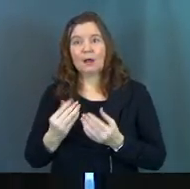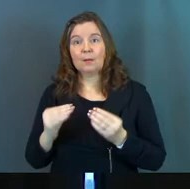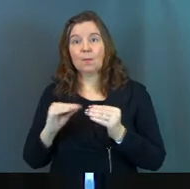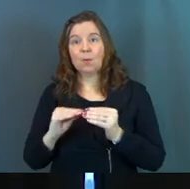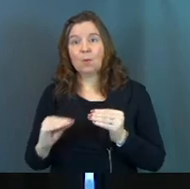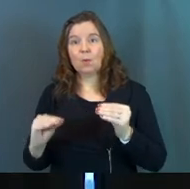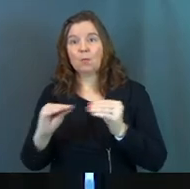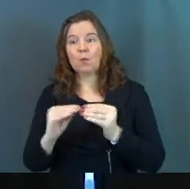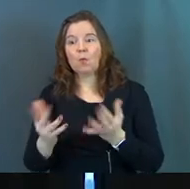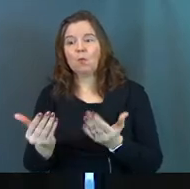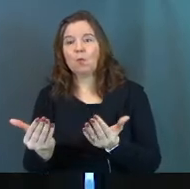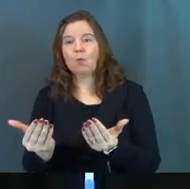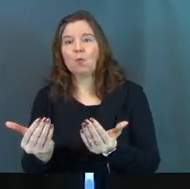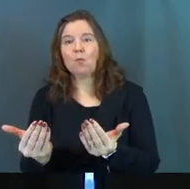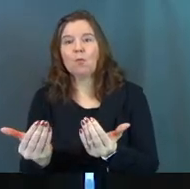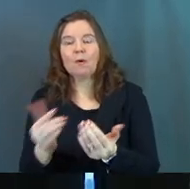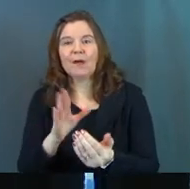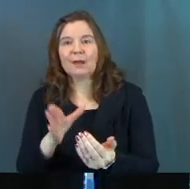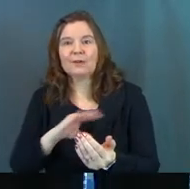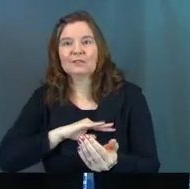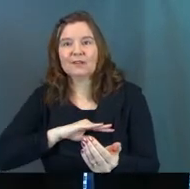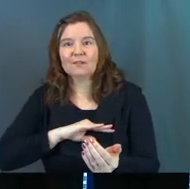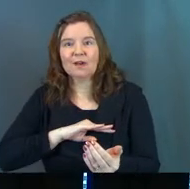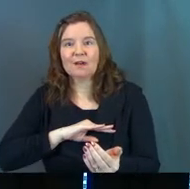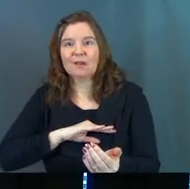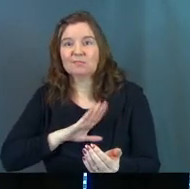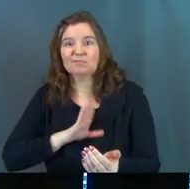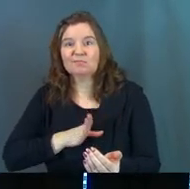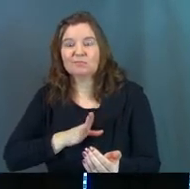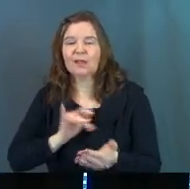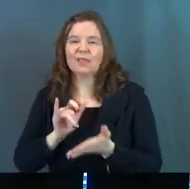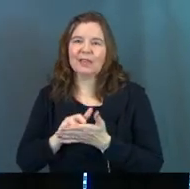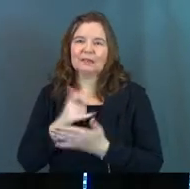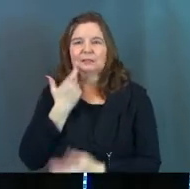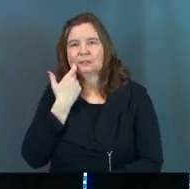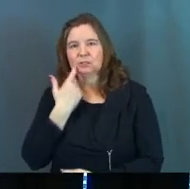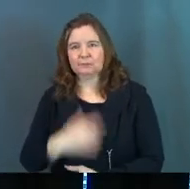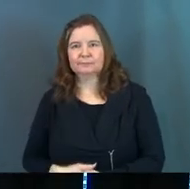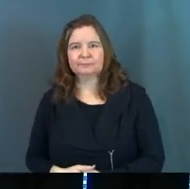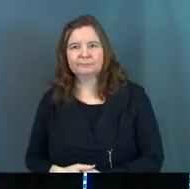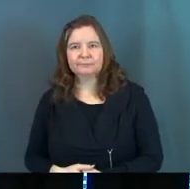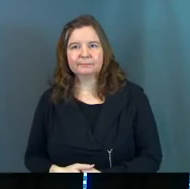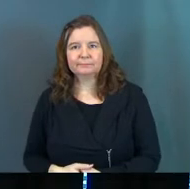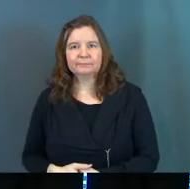ever more of it, and I'm never, ever satisfied, that's an addiction.